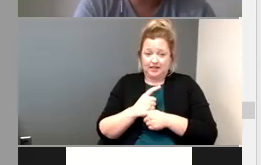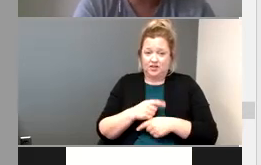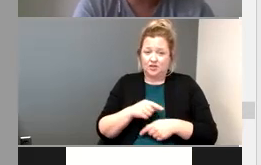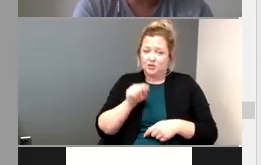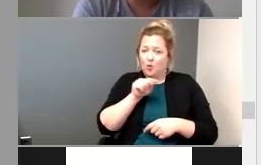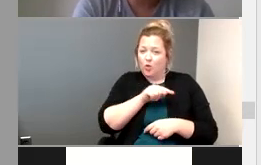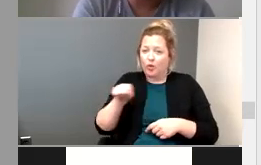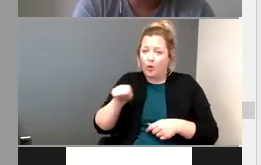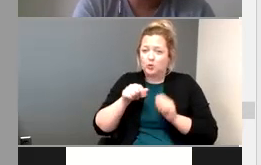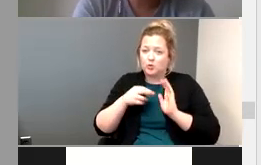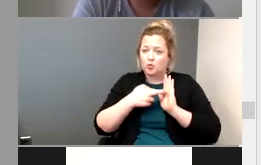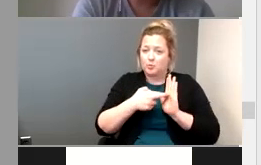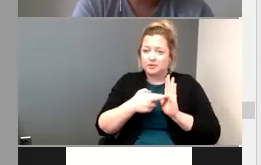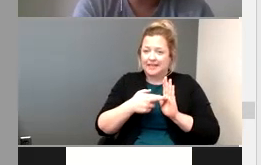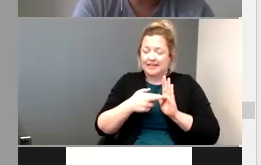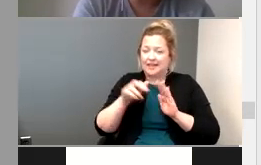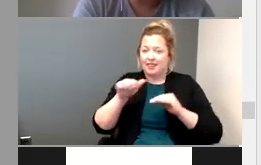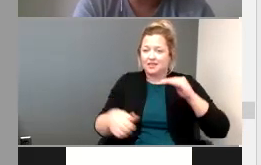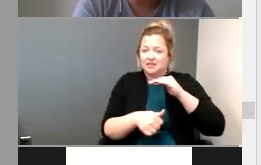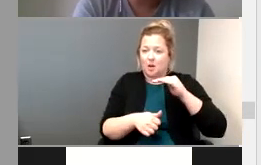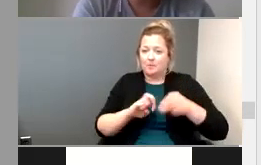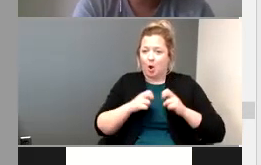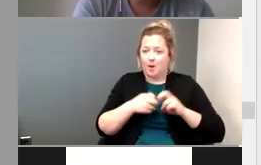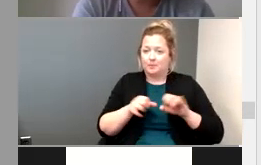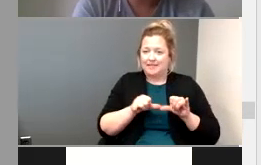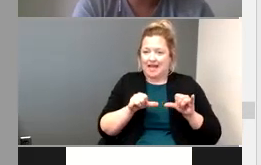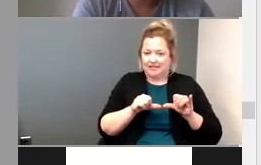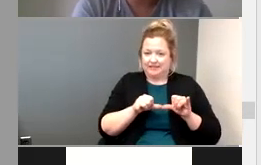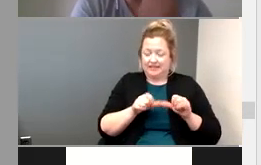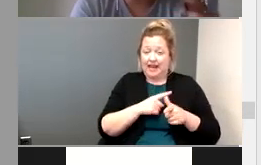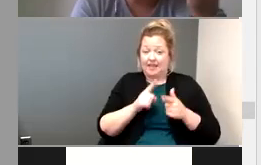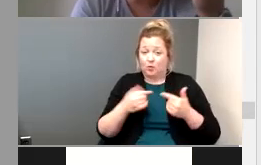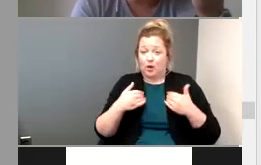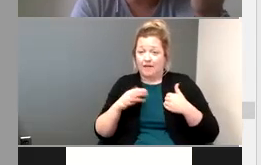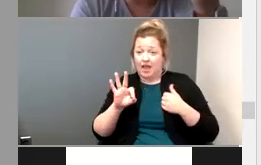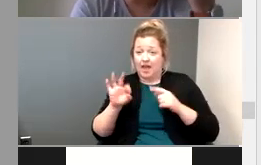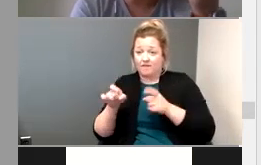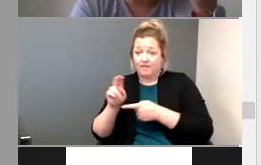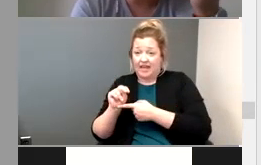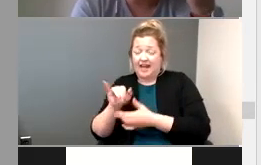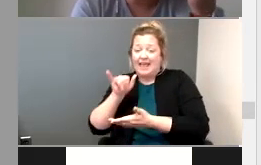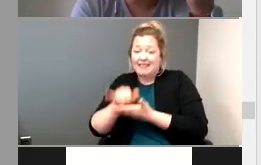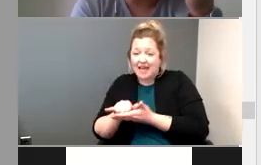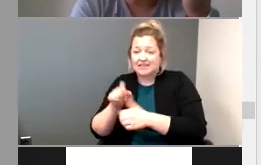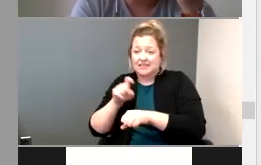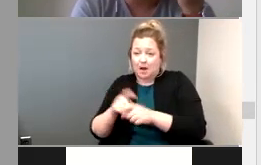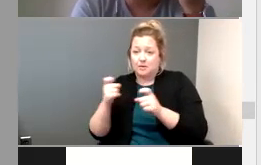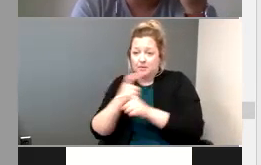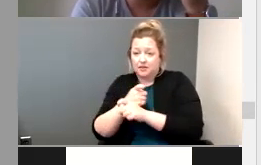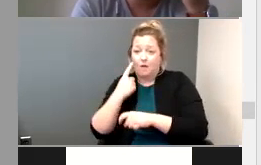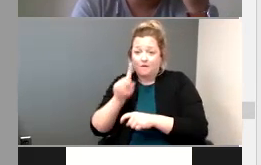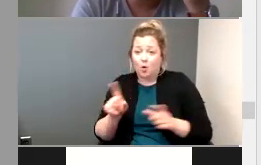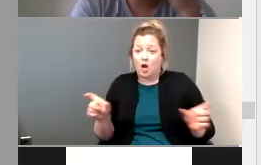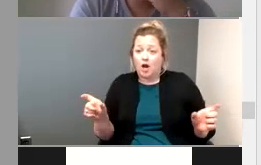each of these are your subproblem size. And then we have f of n, that is the time complexity for combining those two arrays